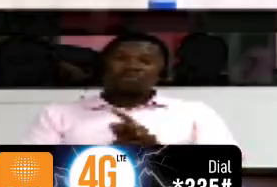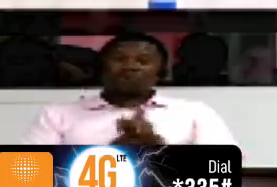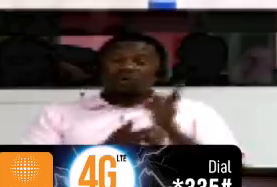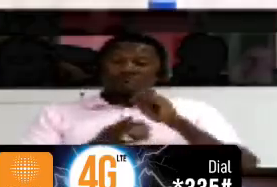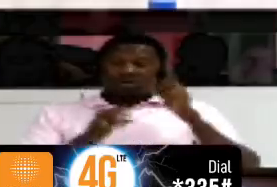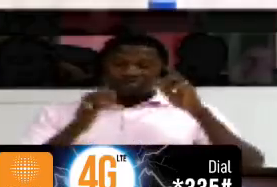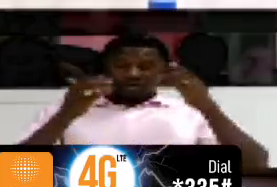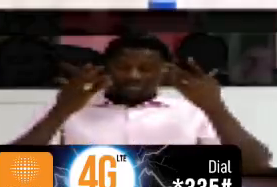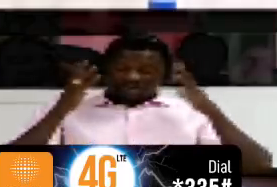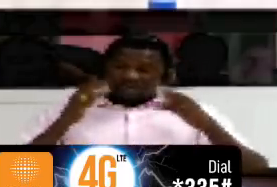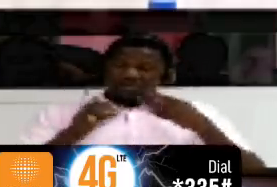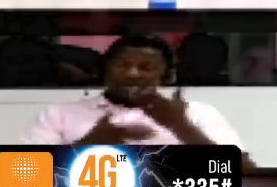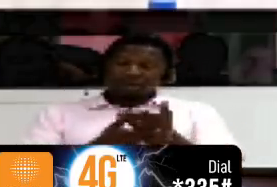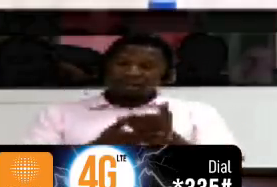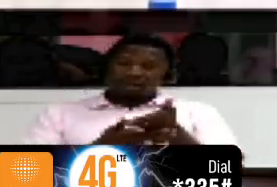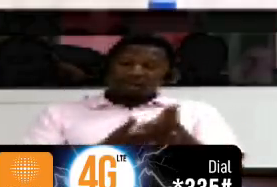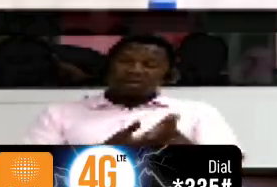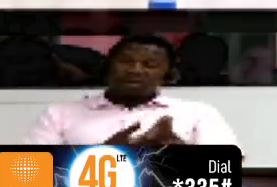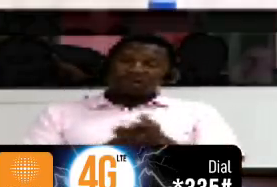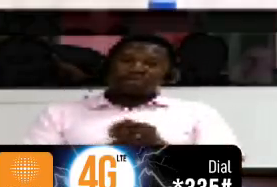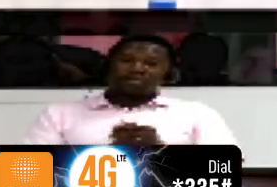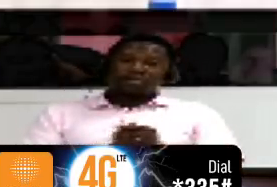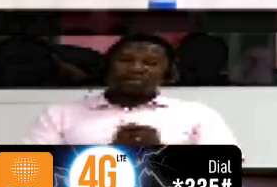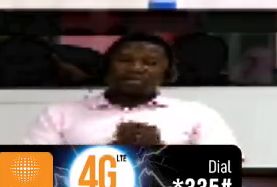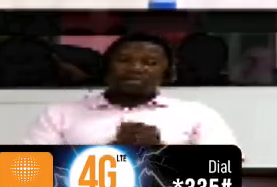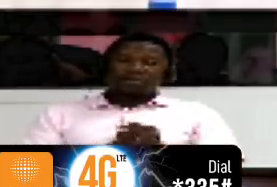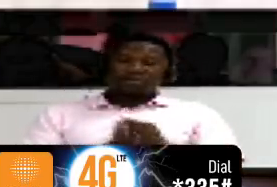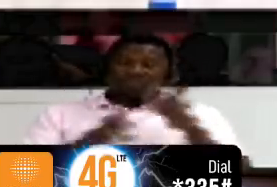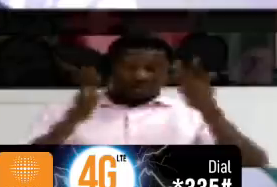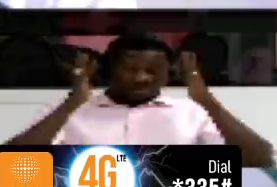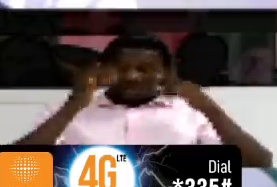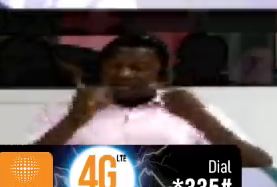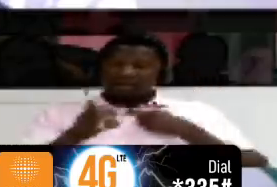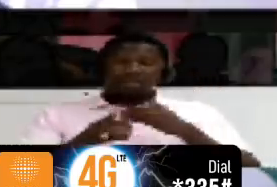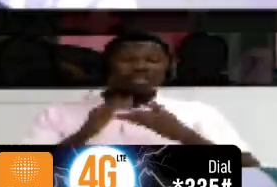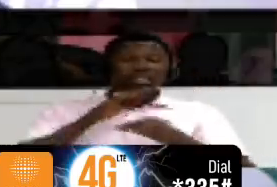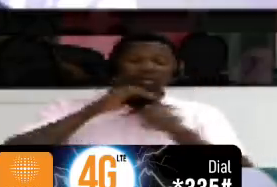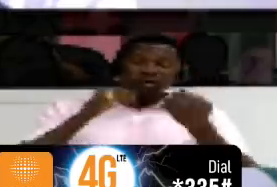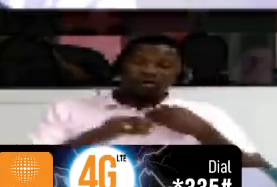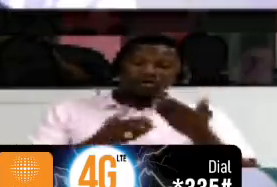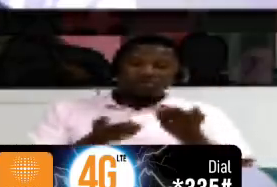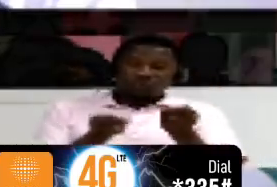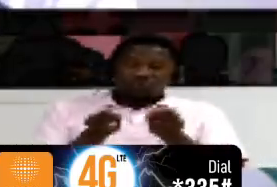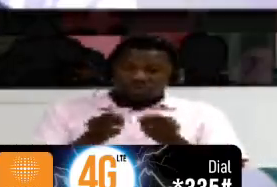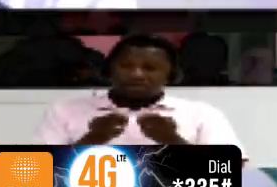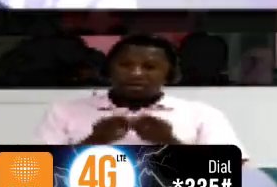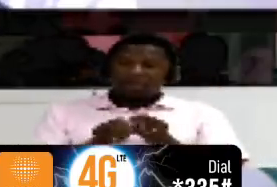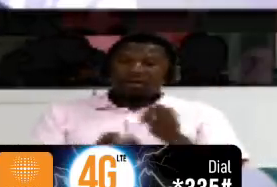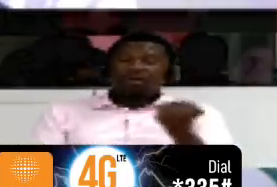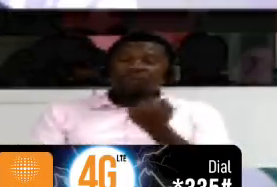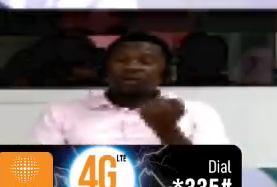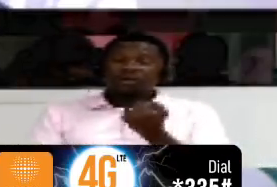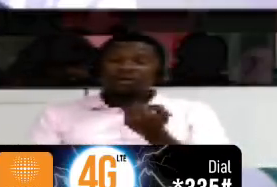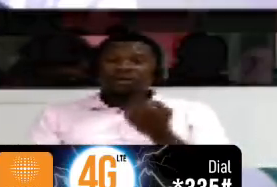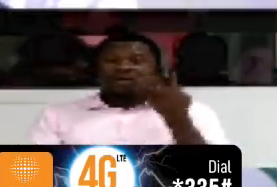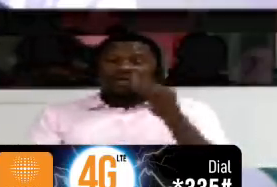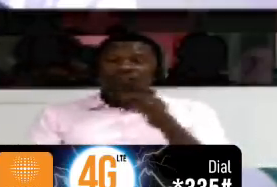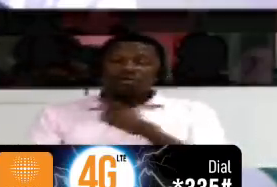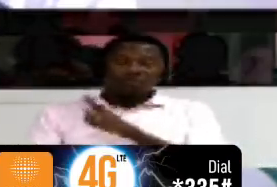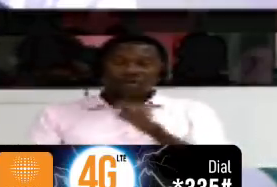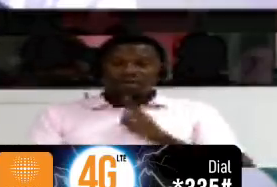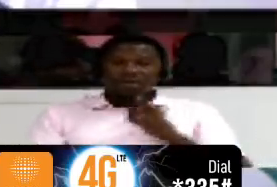what the developments were here. I mean, the violence that was going on, the killing of the students, because if we